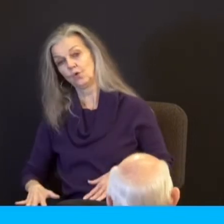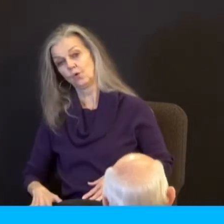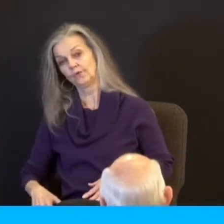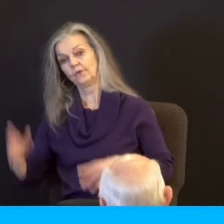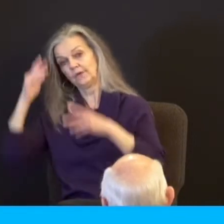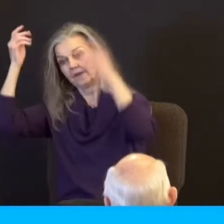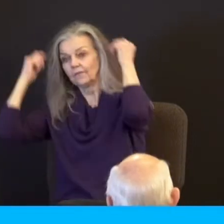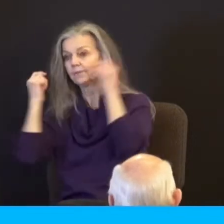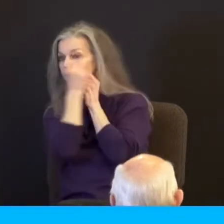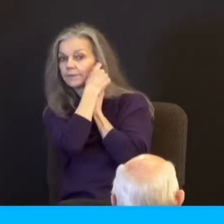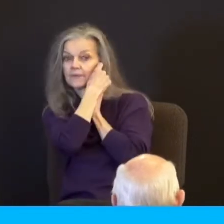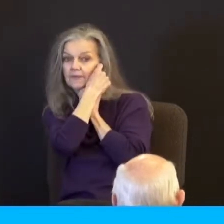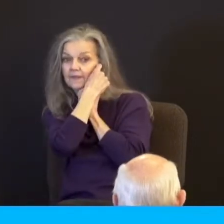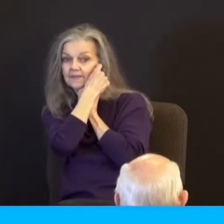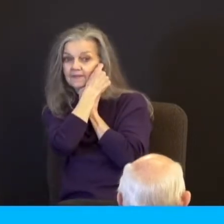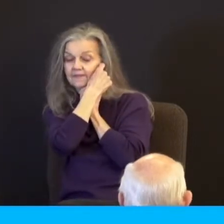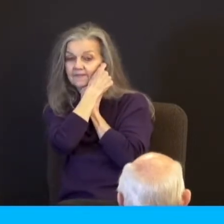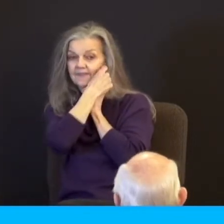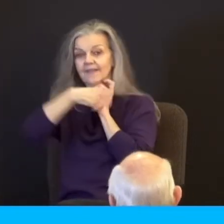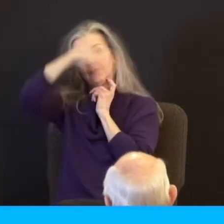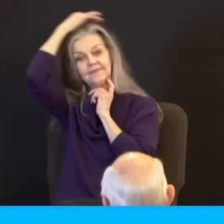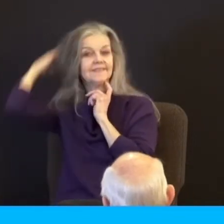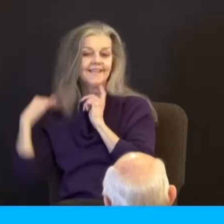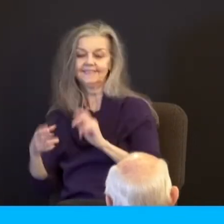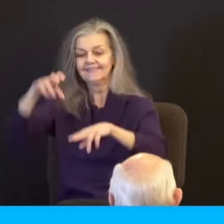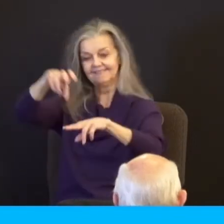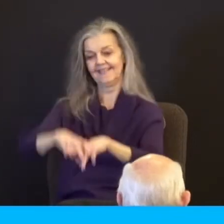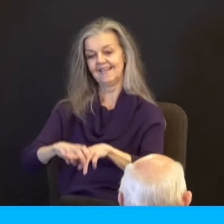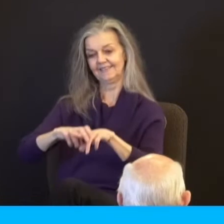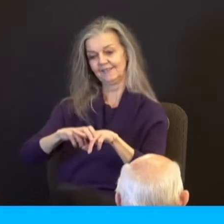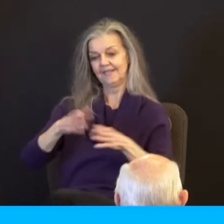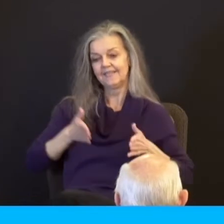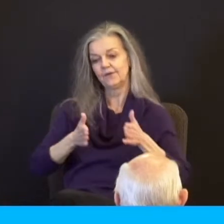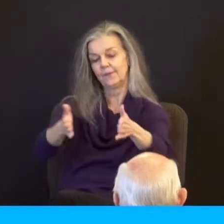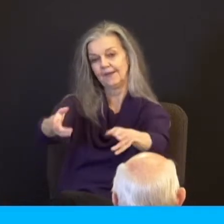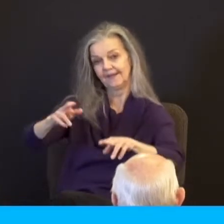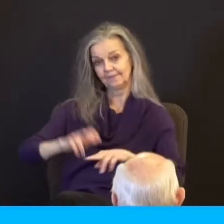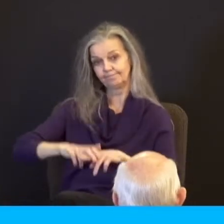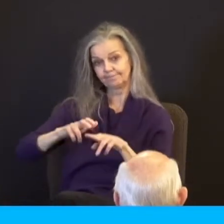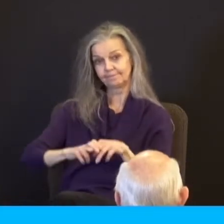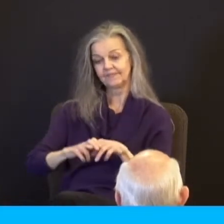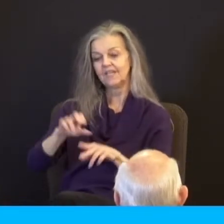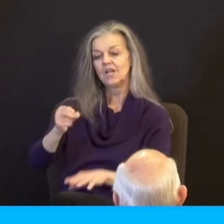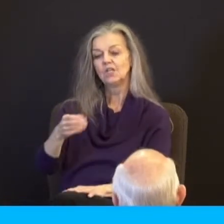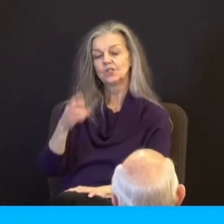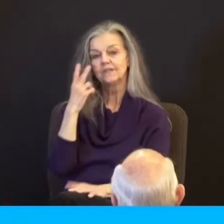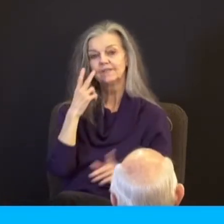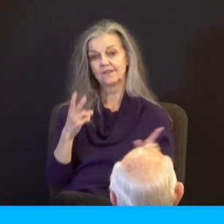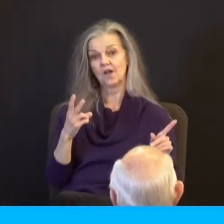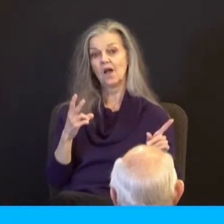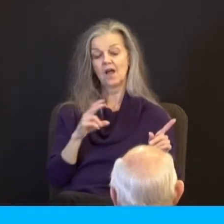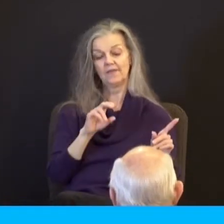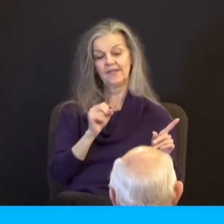can't recognize her, and wrapped herself and sat in an open place, which is by the way the Timnath, for she saw that Shelah